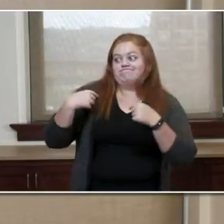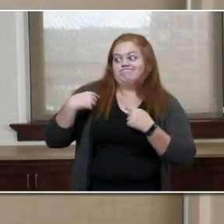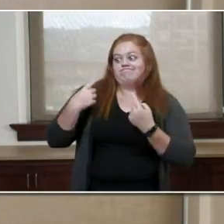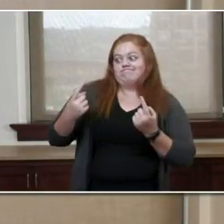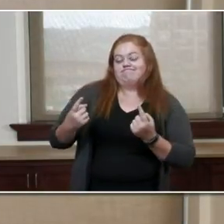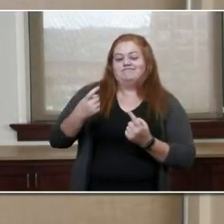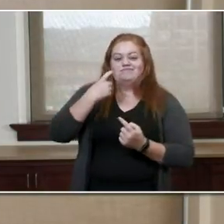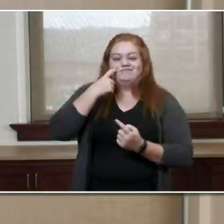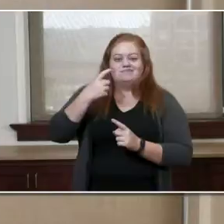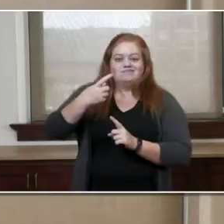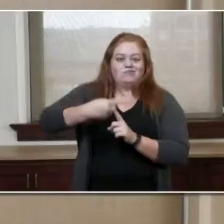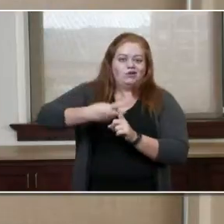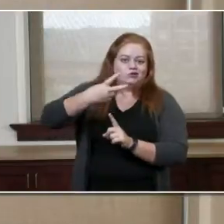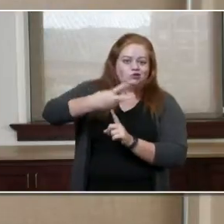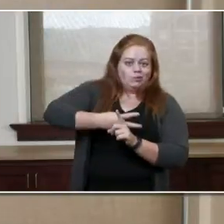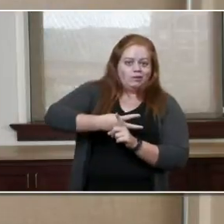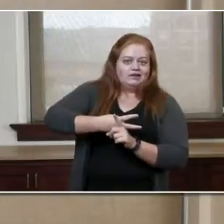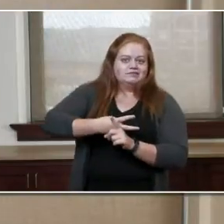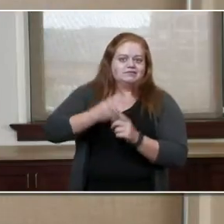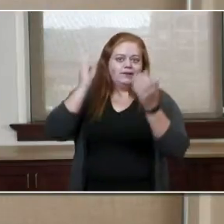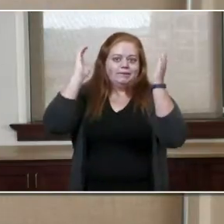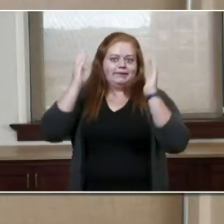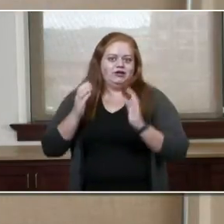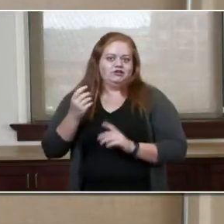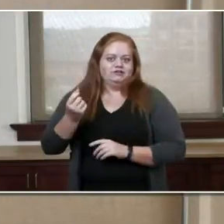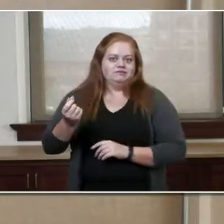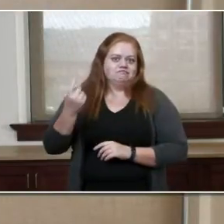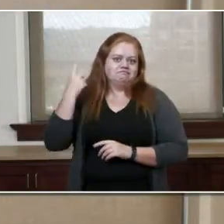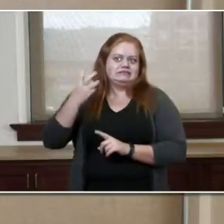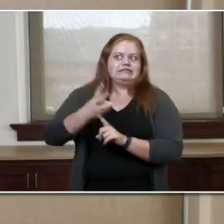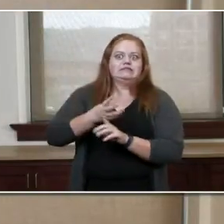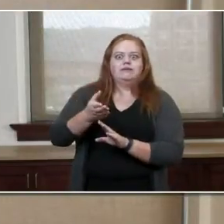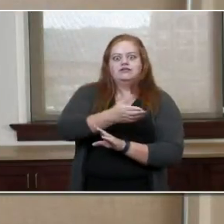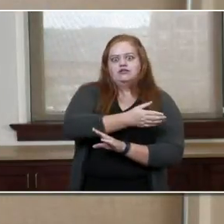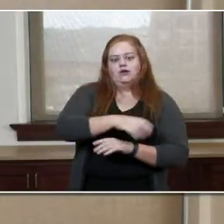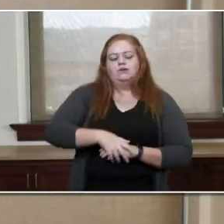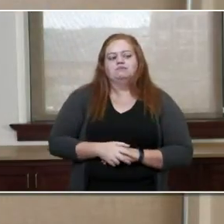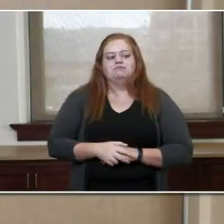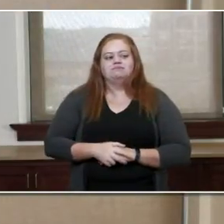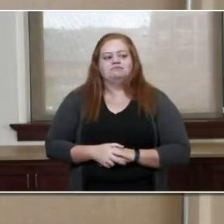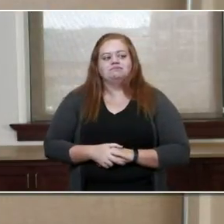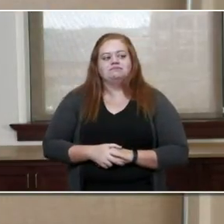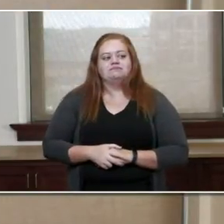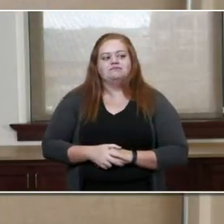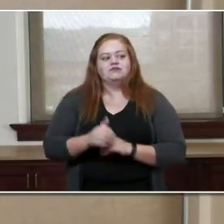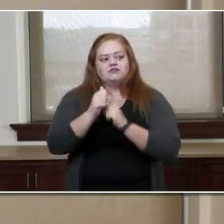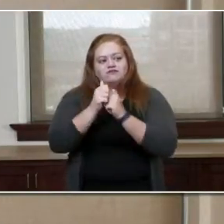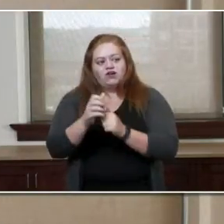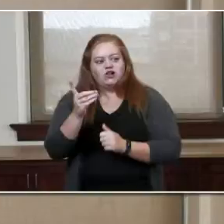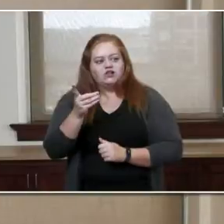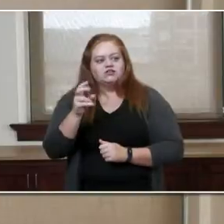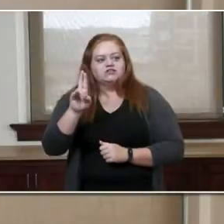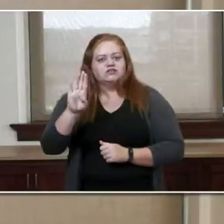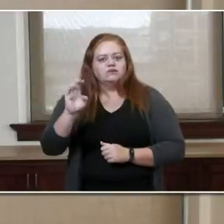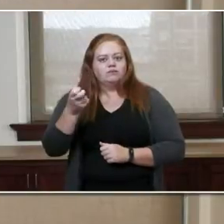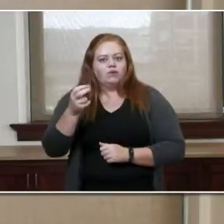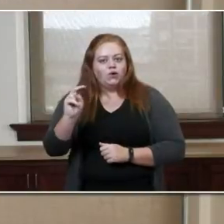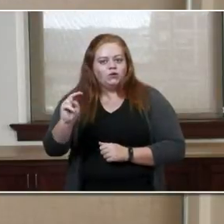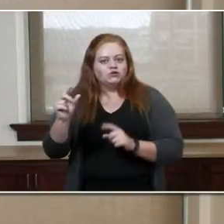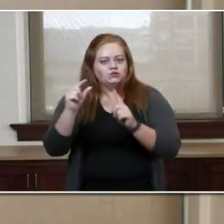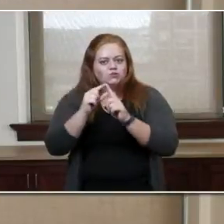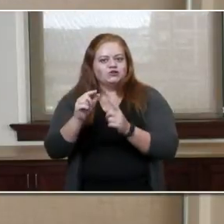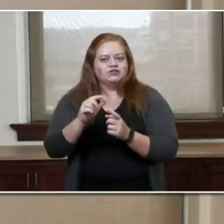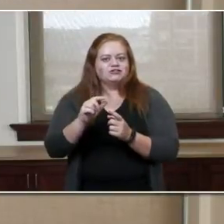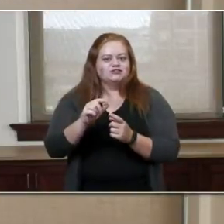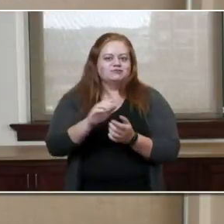last couple of months, certainly than we were 6 months ago. So anyway, to follow Dr. Bogan's words,